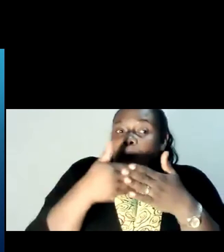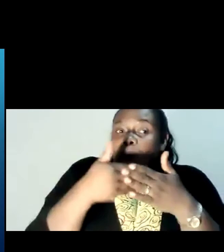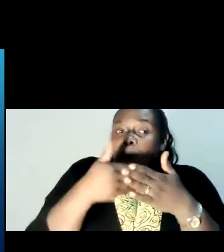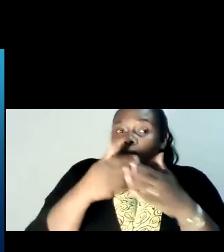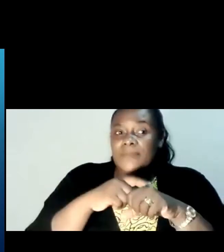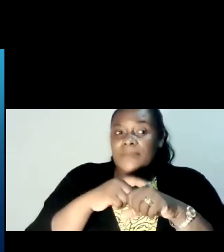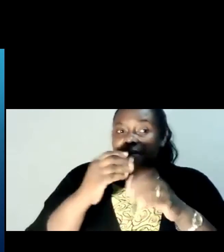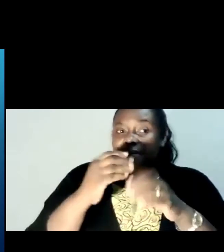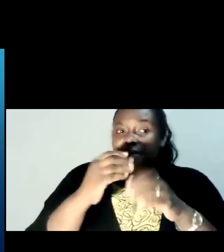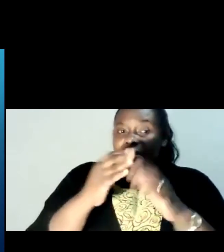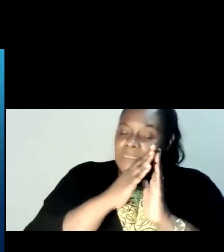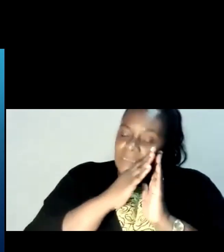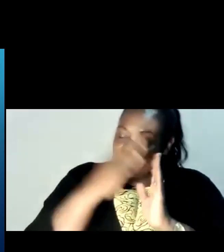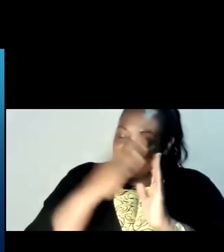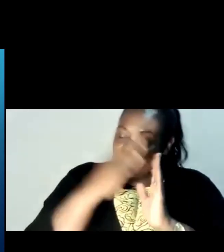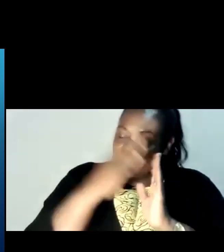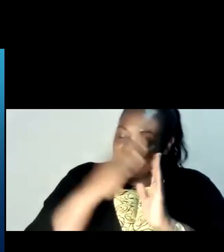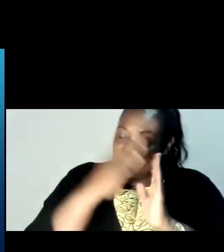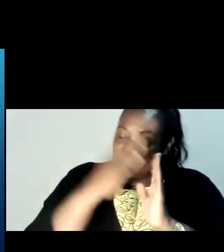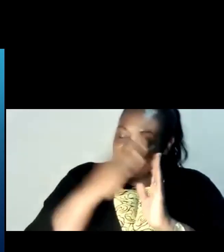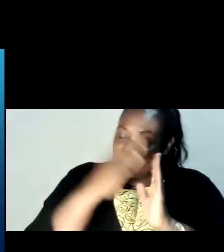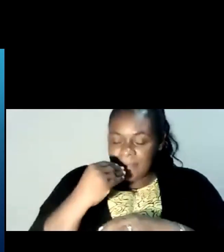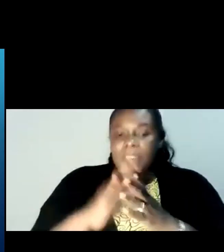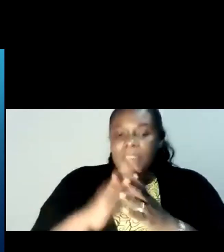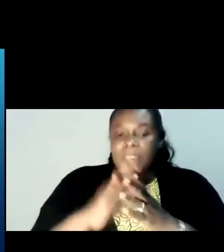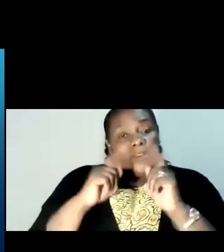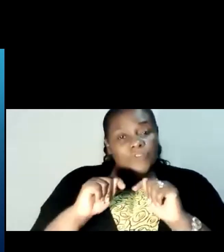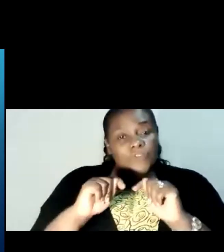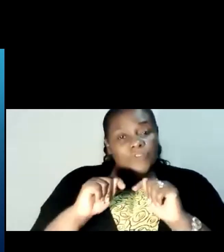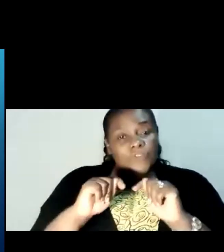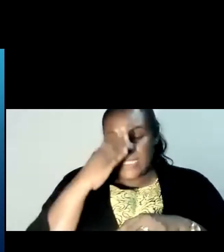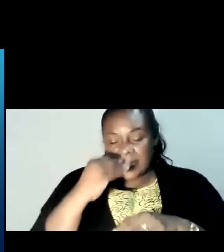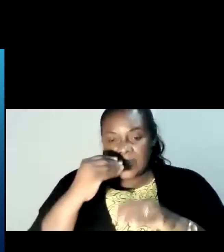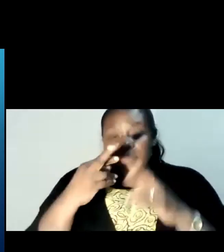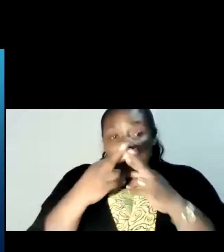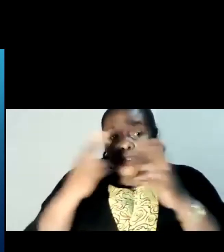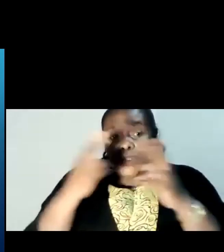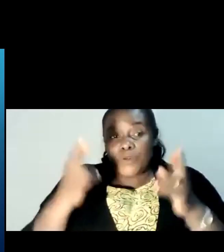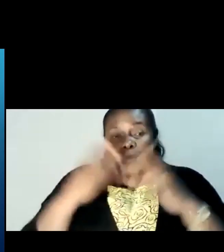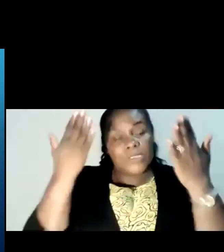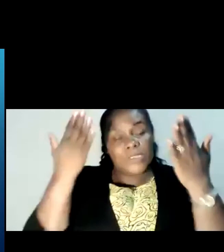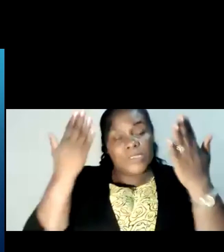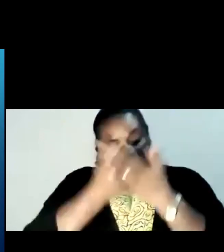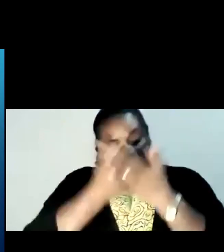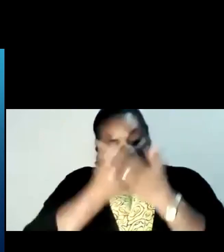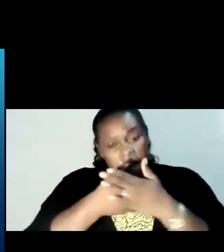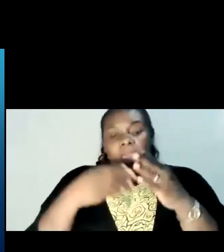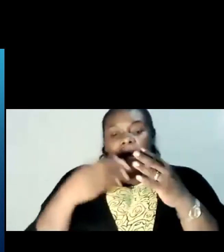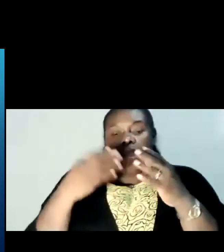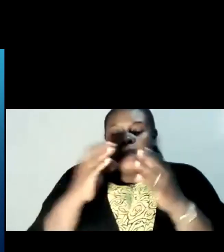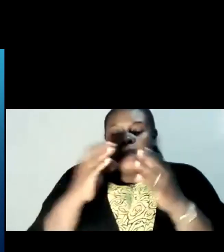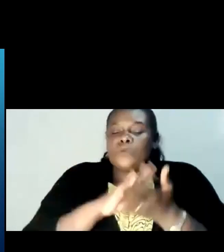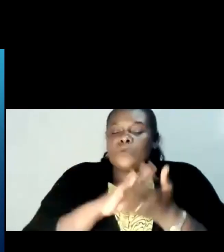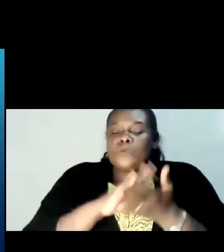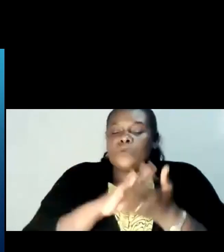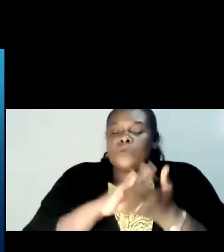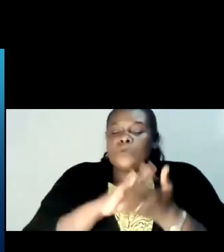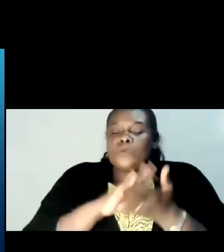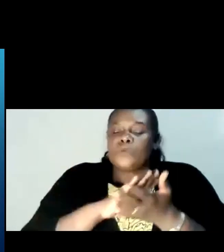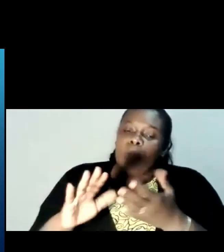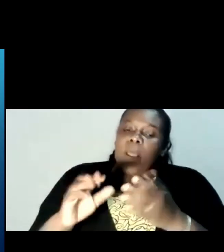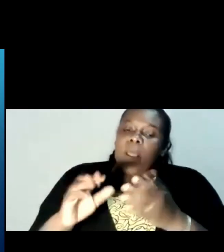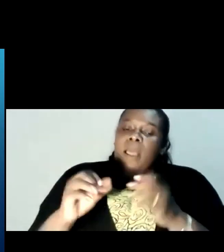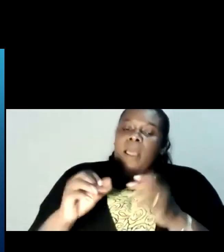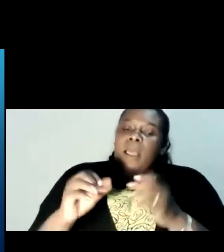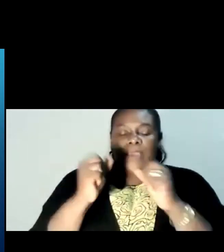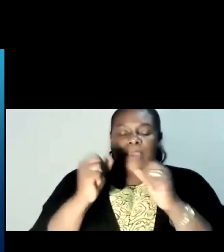And to try and sleep in a room where it is dark and cool, and where you can fully relax before going